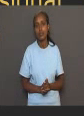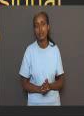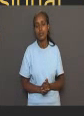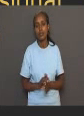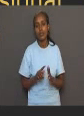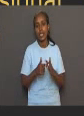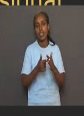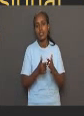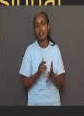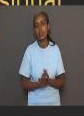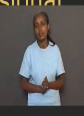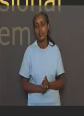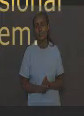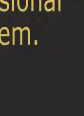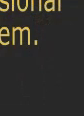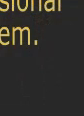Begin.